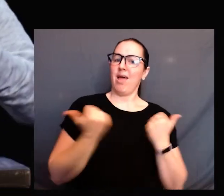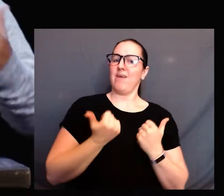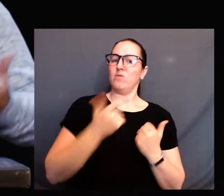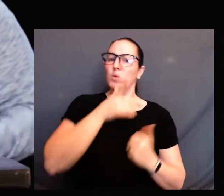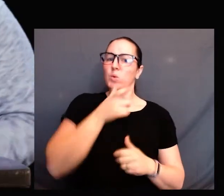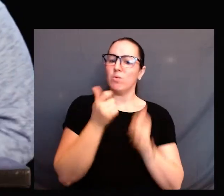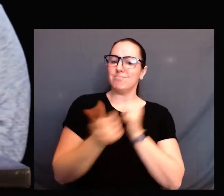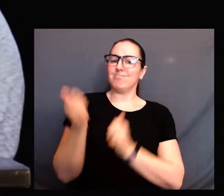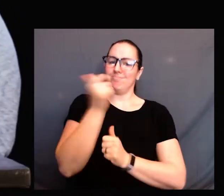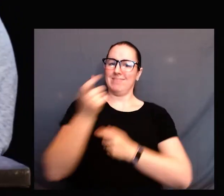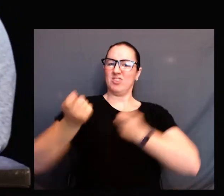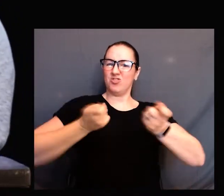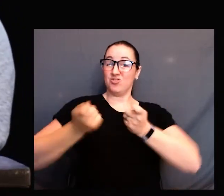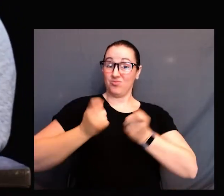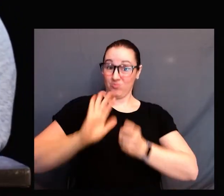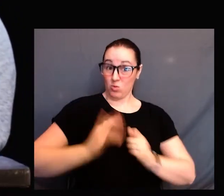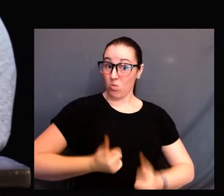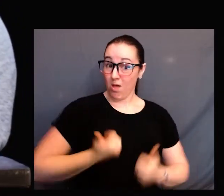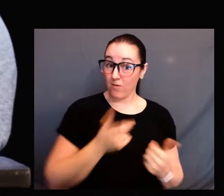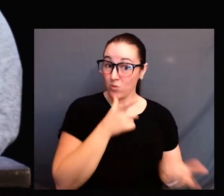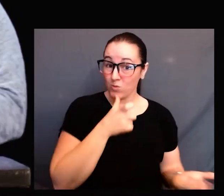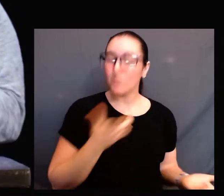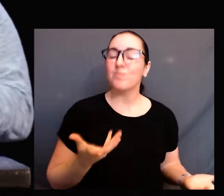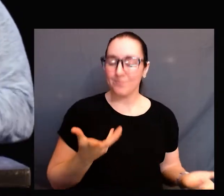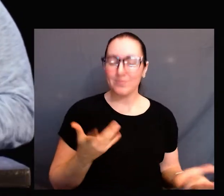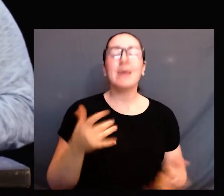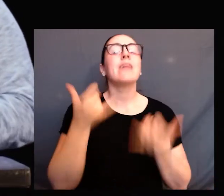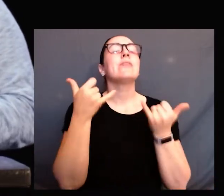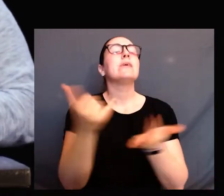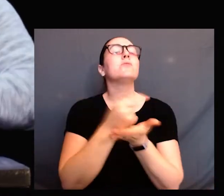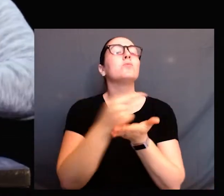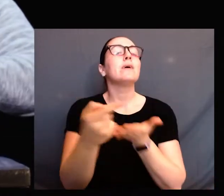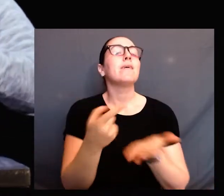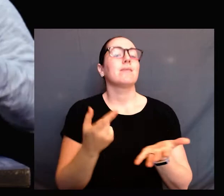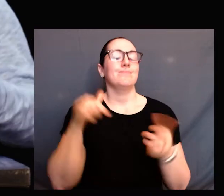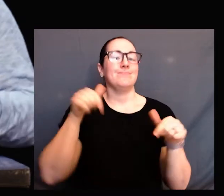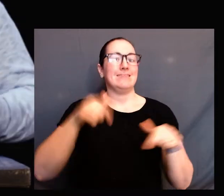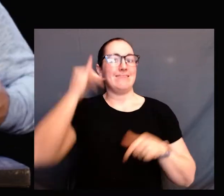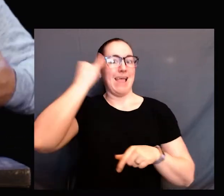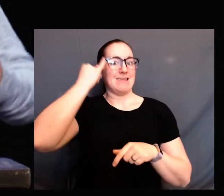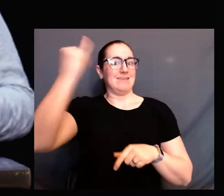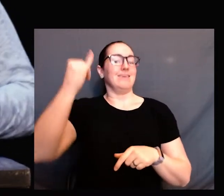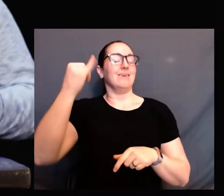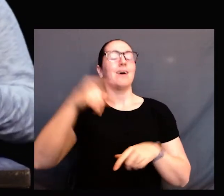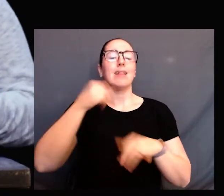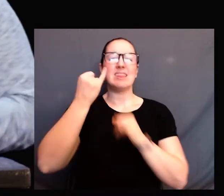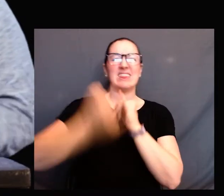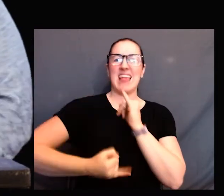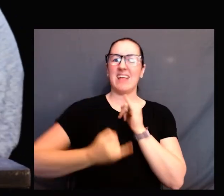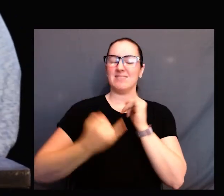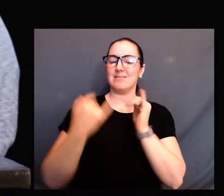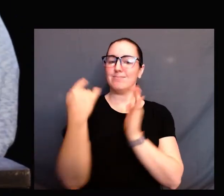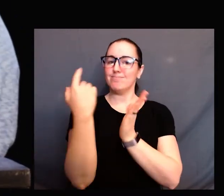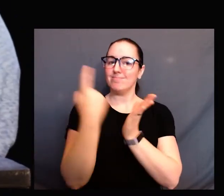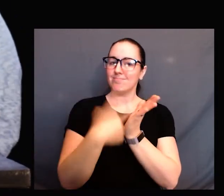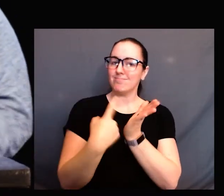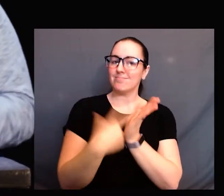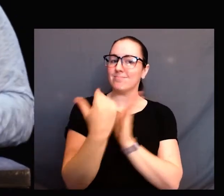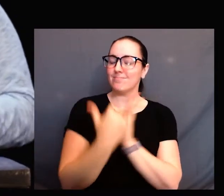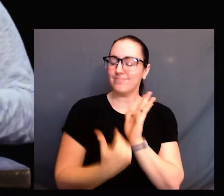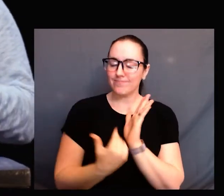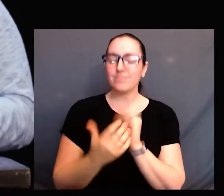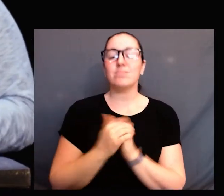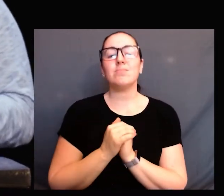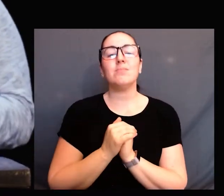is in charge of our life. And what I want to do this week is I want to take this idea in this last part of the series